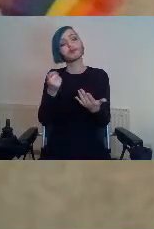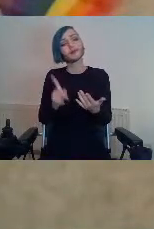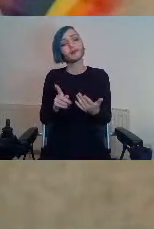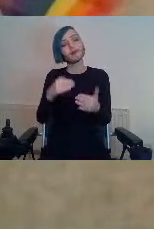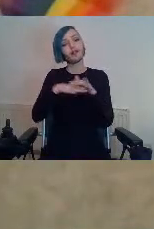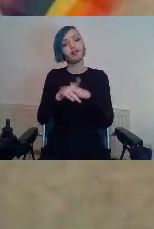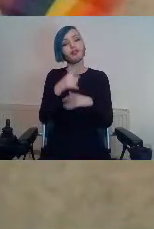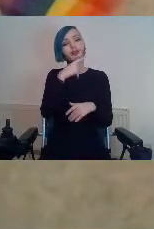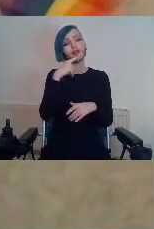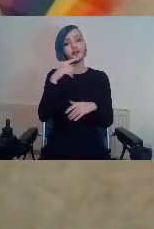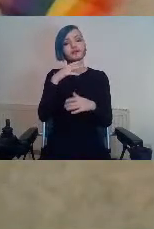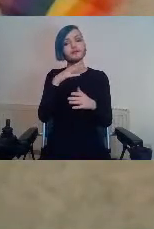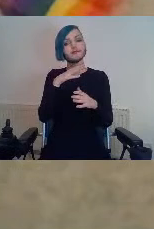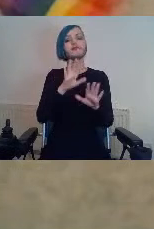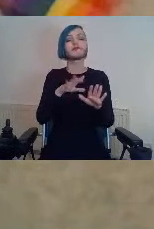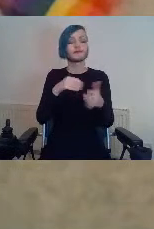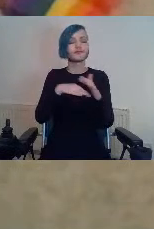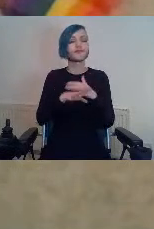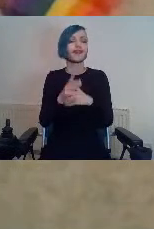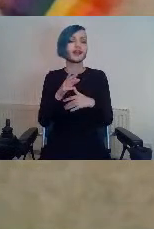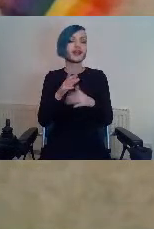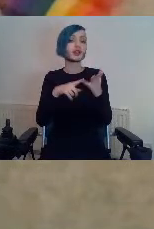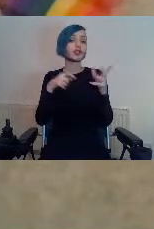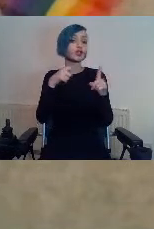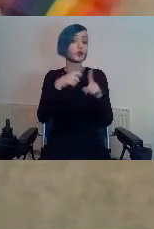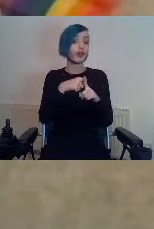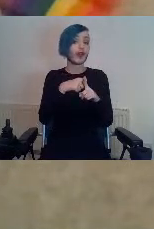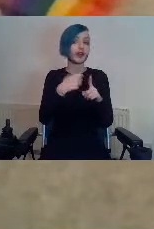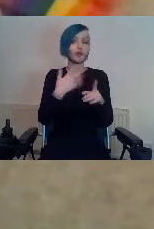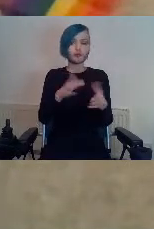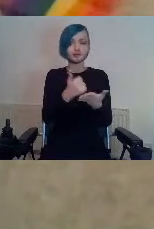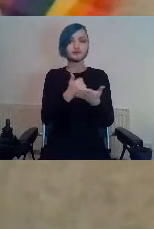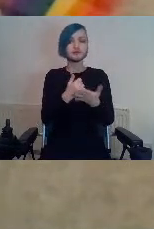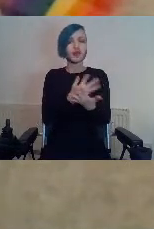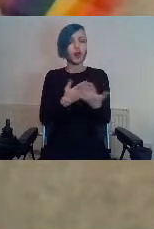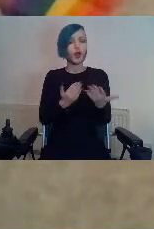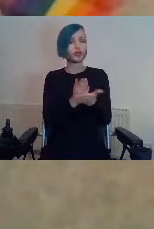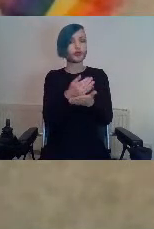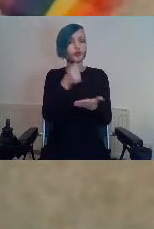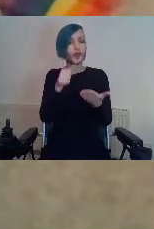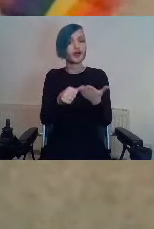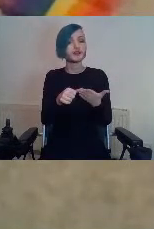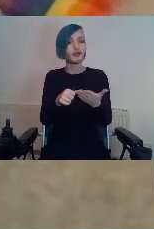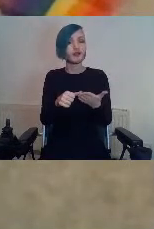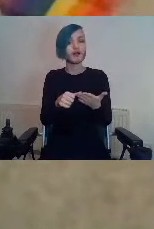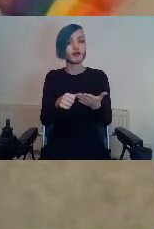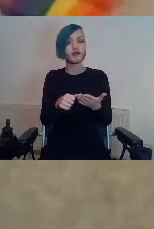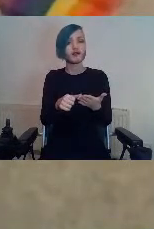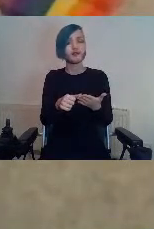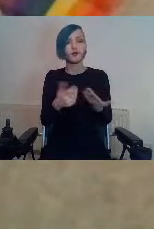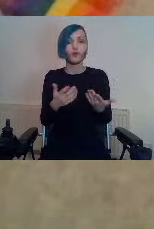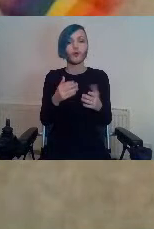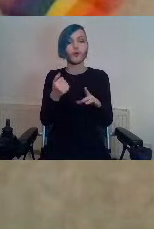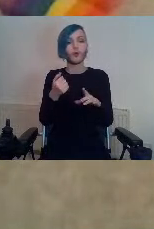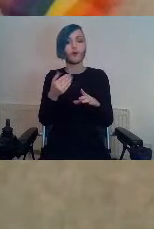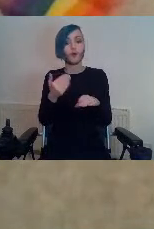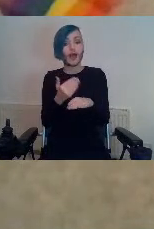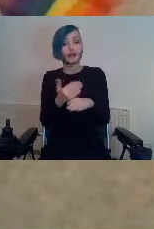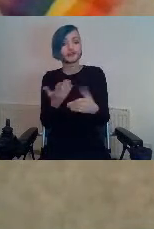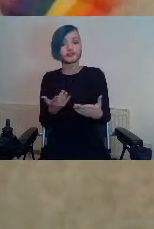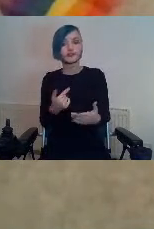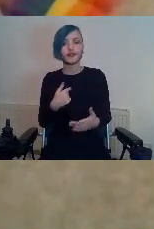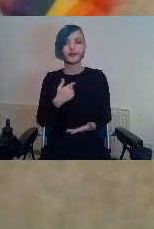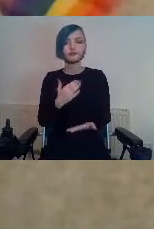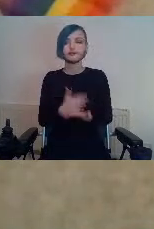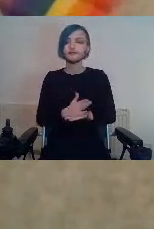UK, sorry, already supported me a lot with letters and with actions. And I'm so happy